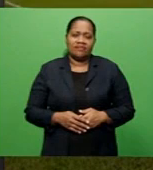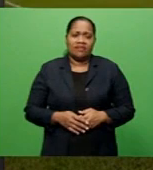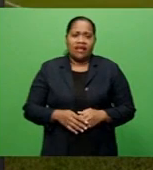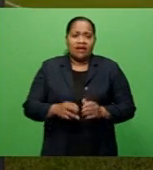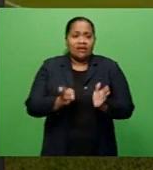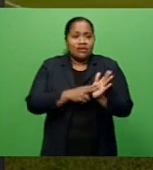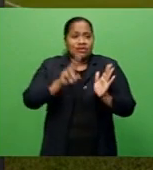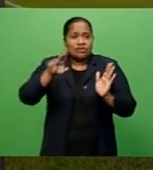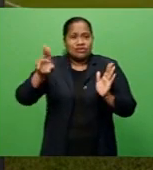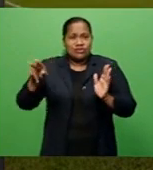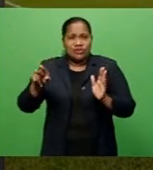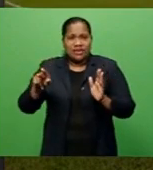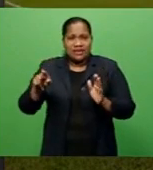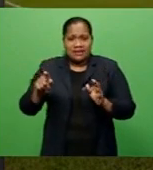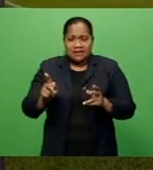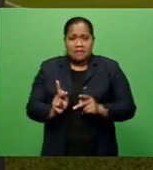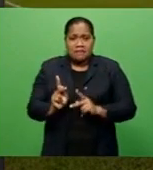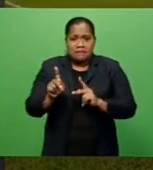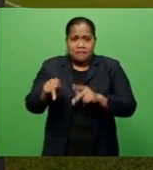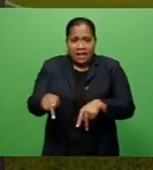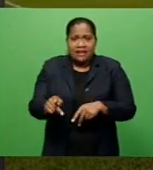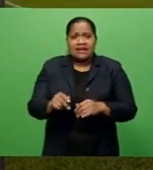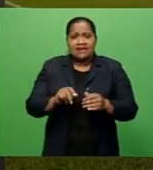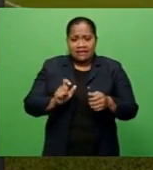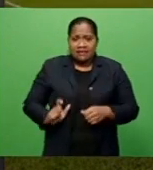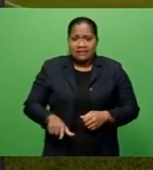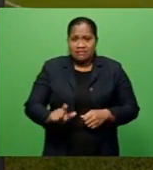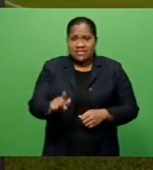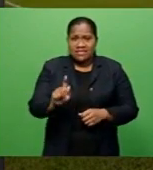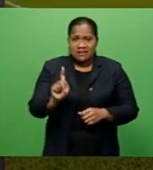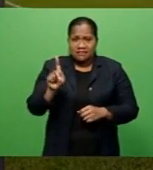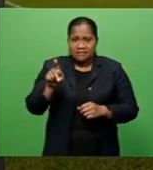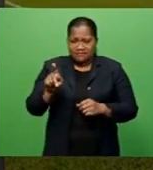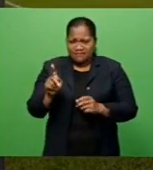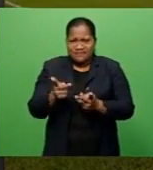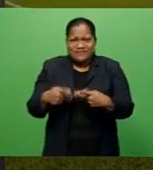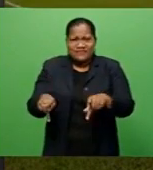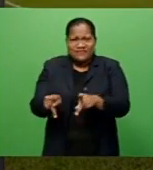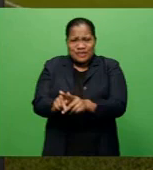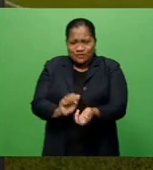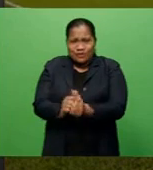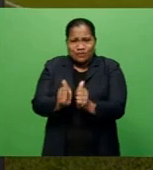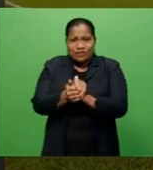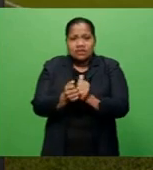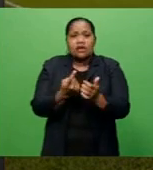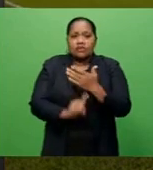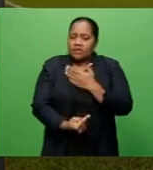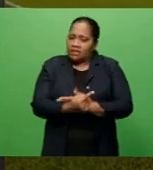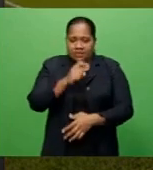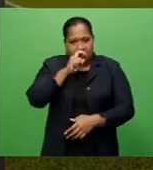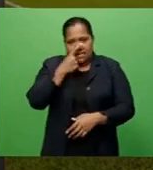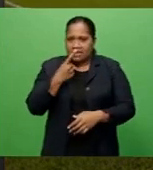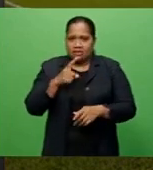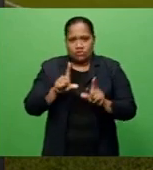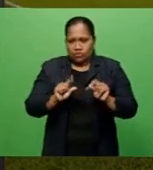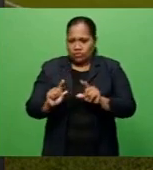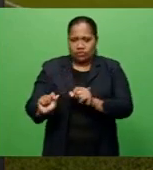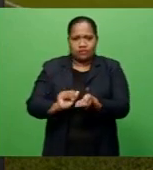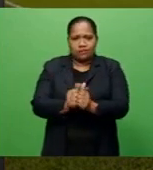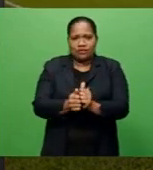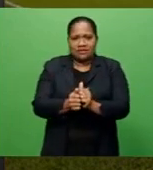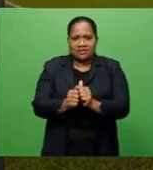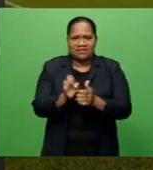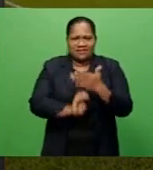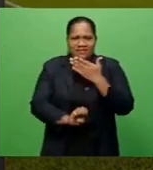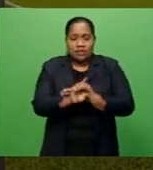Ratudakmbau Park in Nausori and Lambasa's Subrel Park may not be able to host sports events anytime soon. Both parks suffered